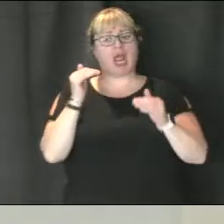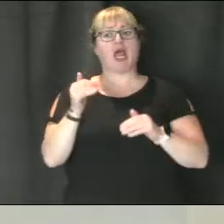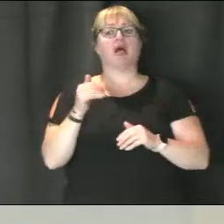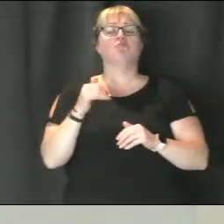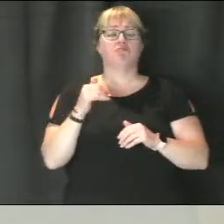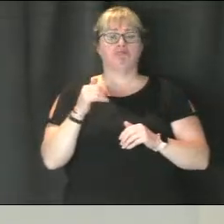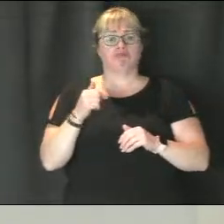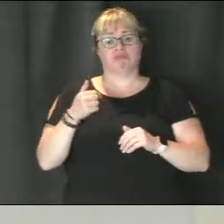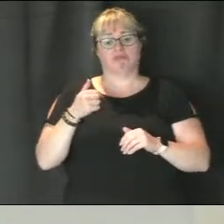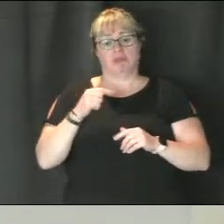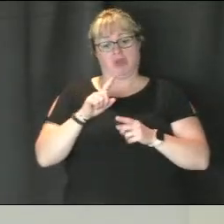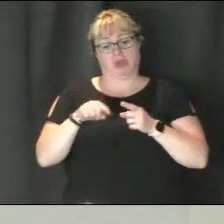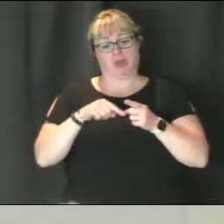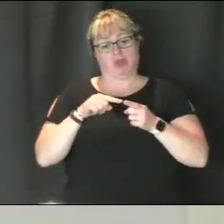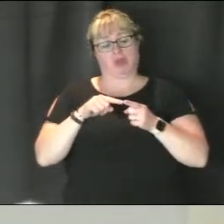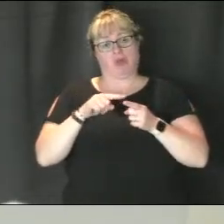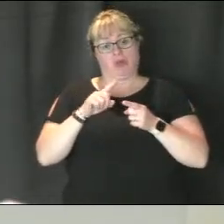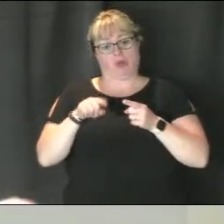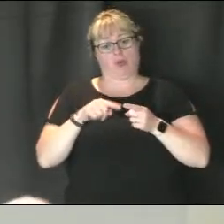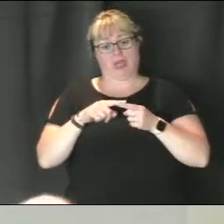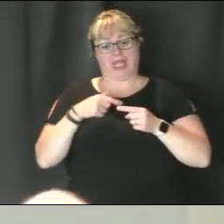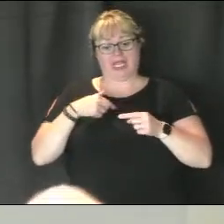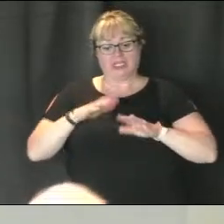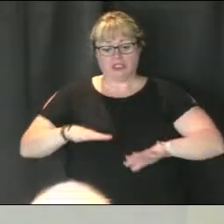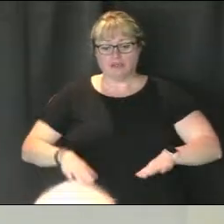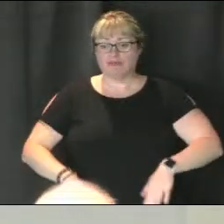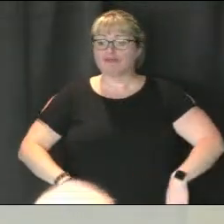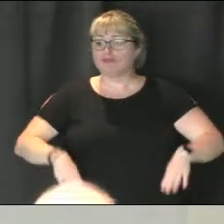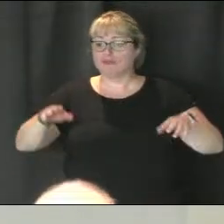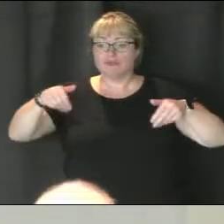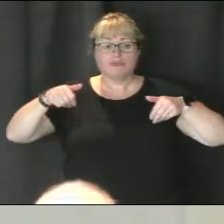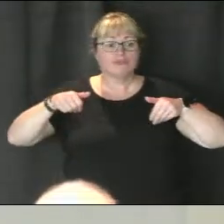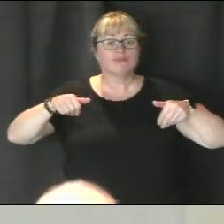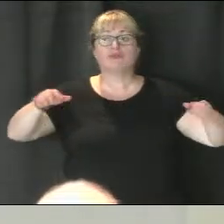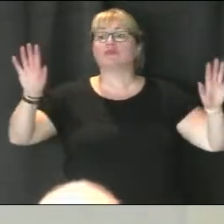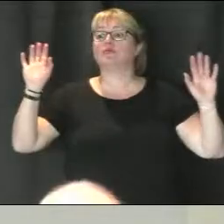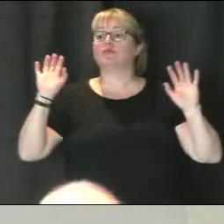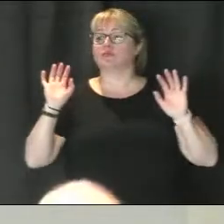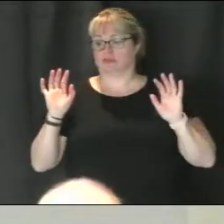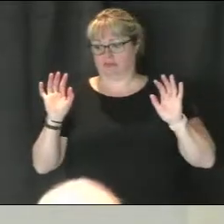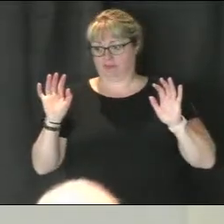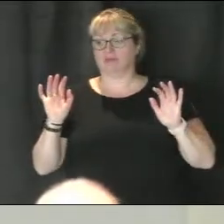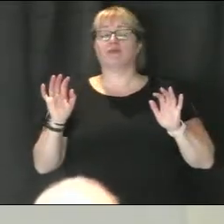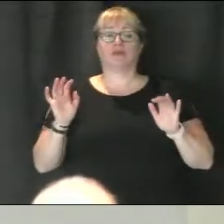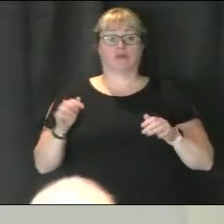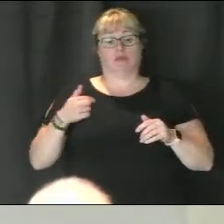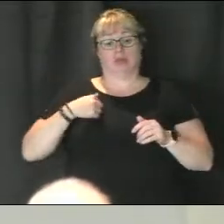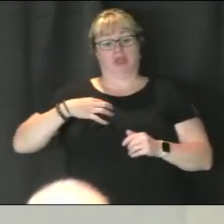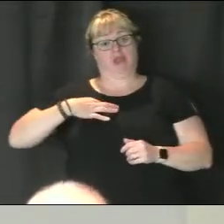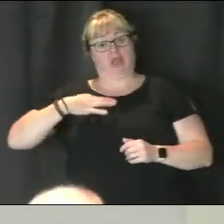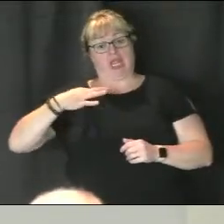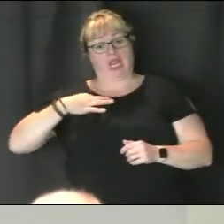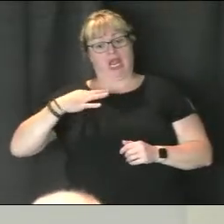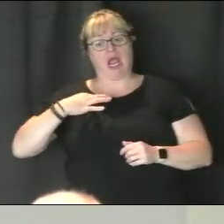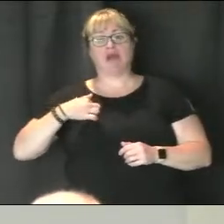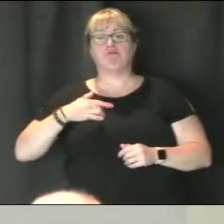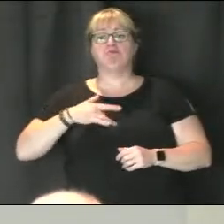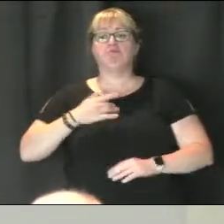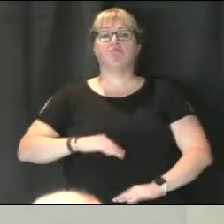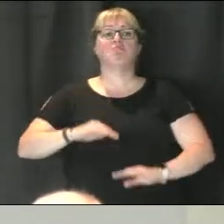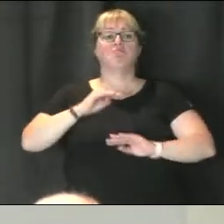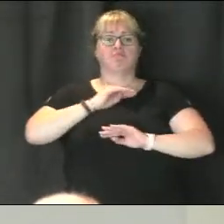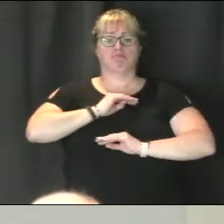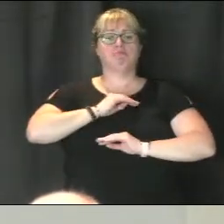especially when I had my children raised. And as a volunteer, I think you get more